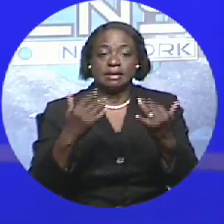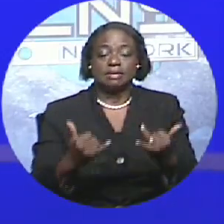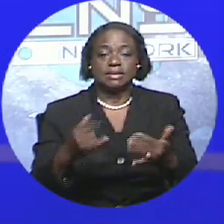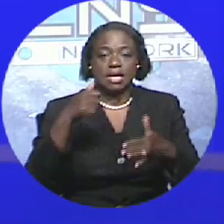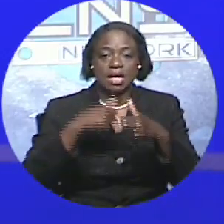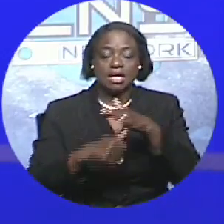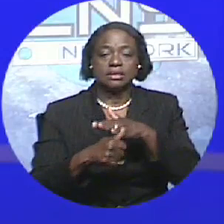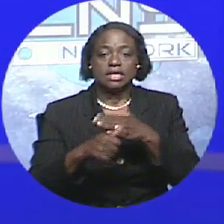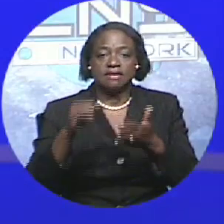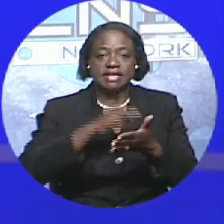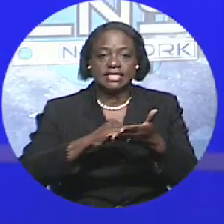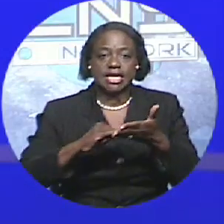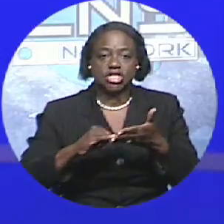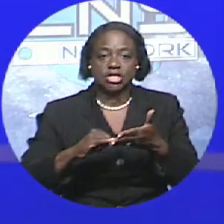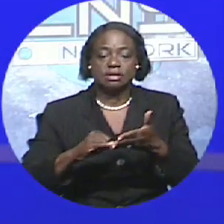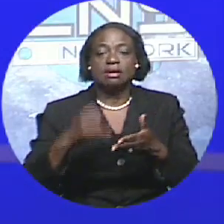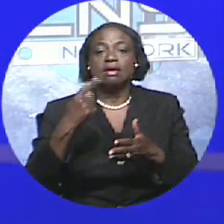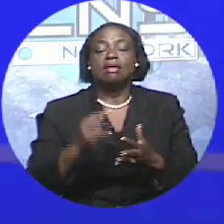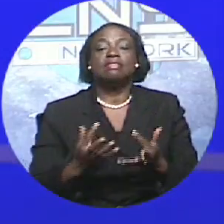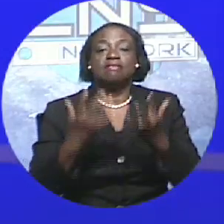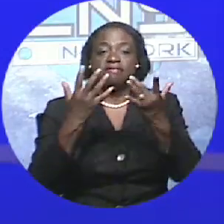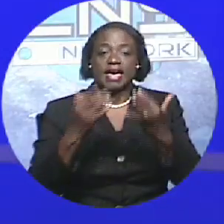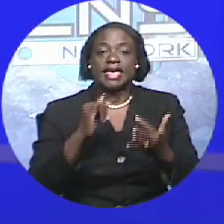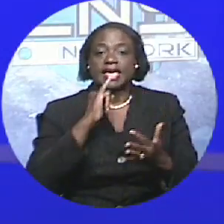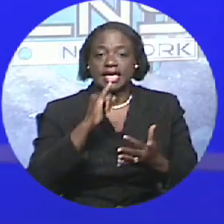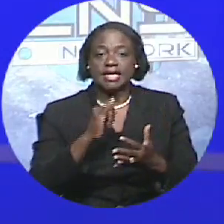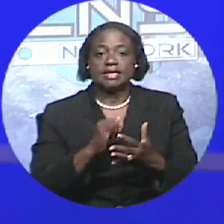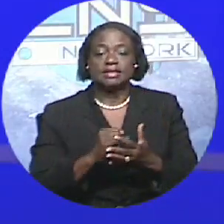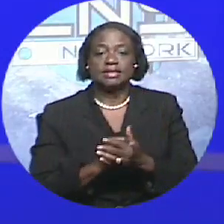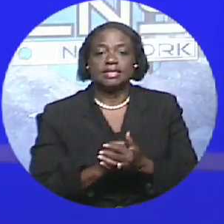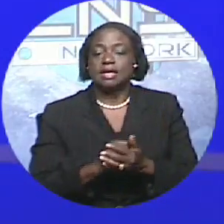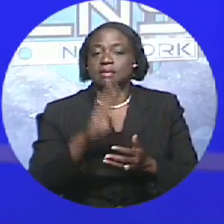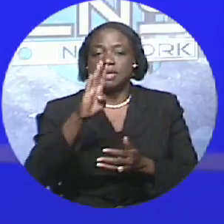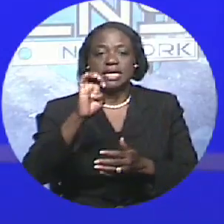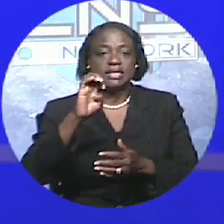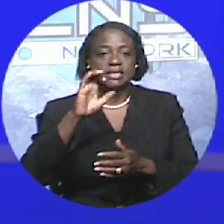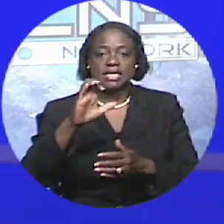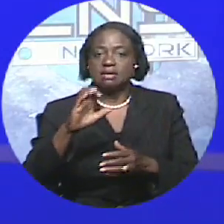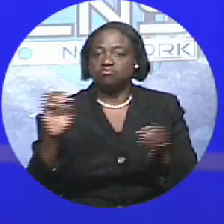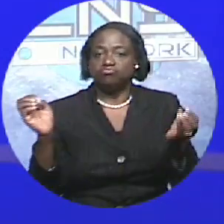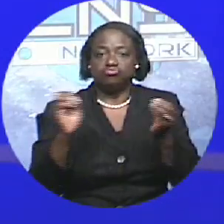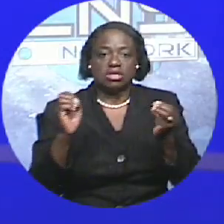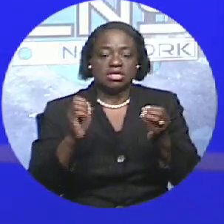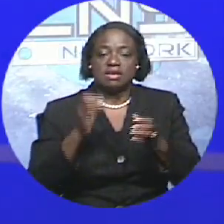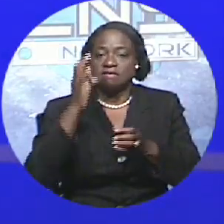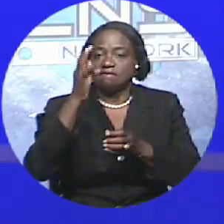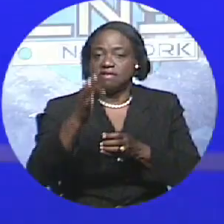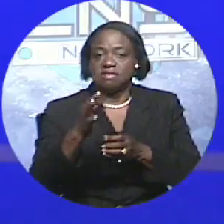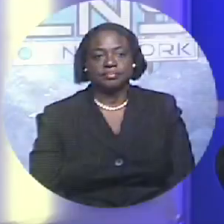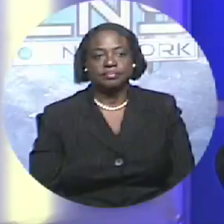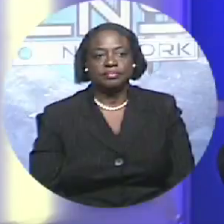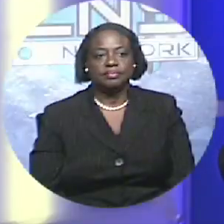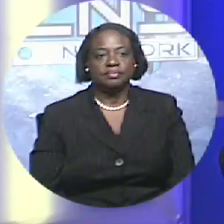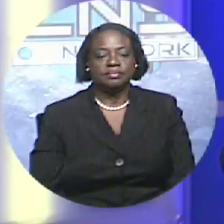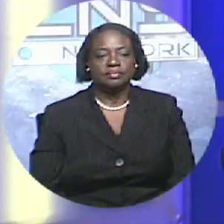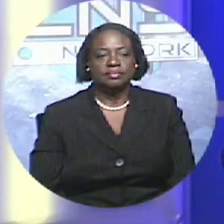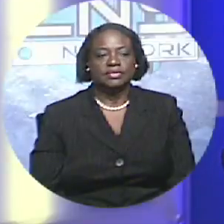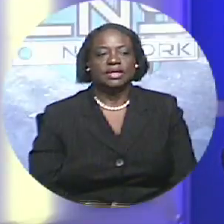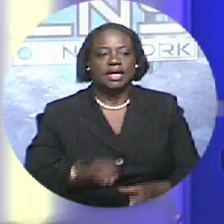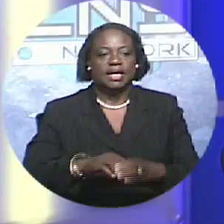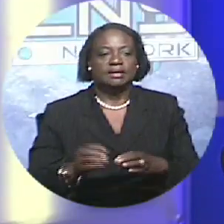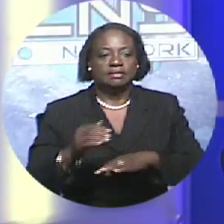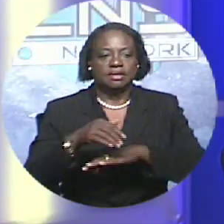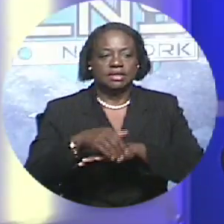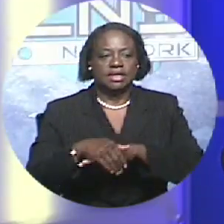investigation. However, BEC officials tell us that at this time, there are no further issues impacting supply to Harbor Island. In tonight's